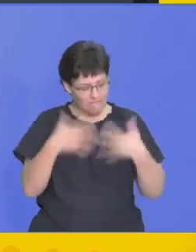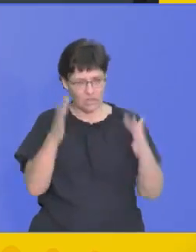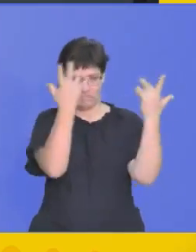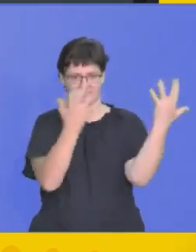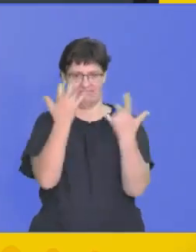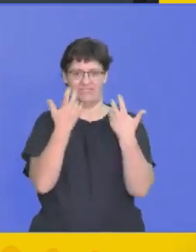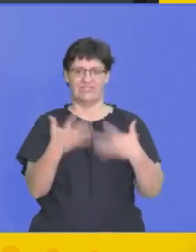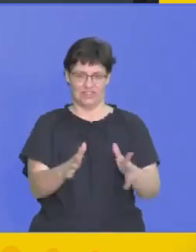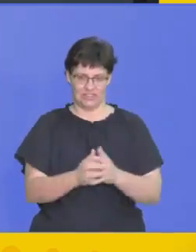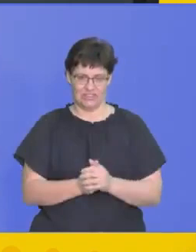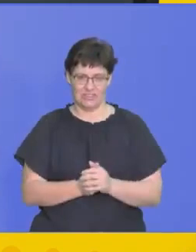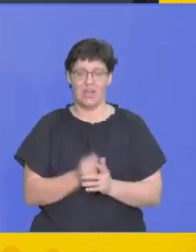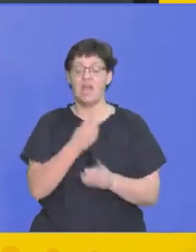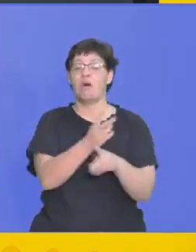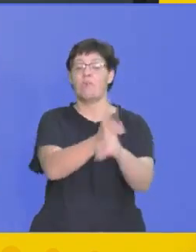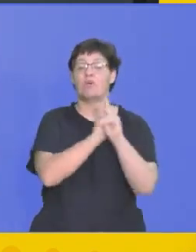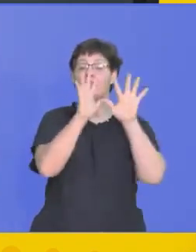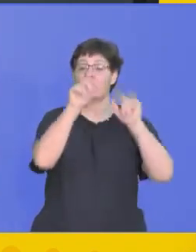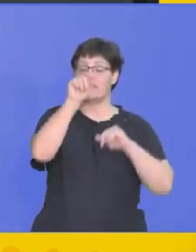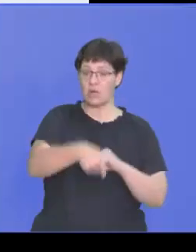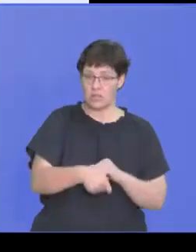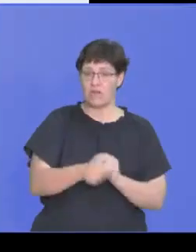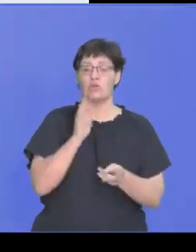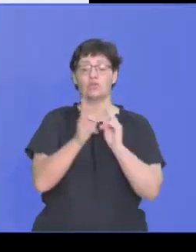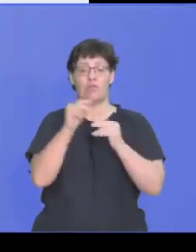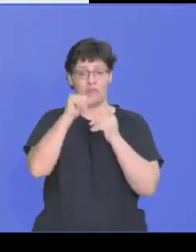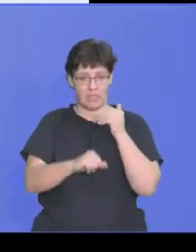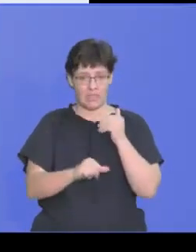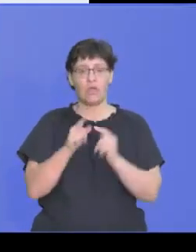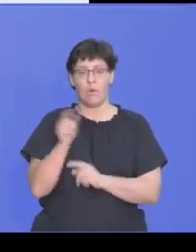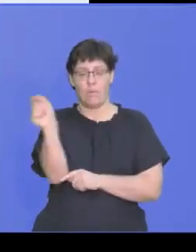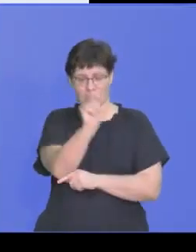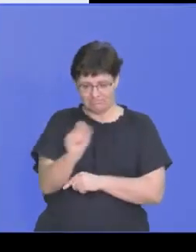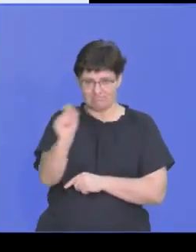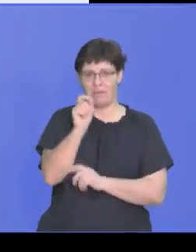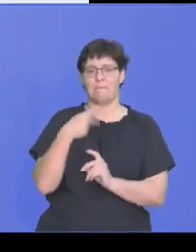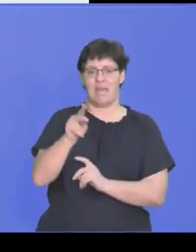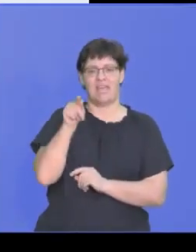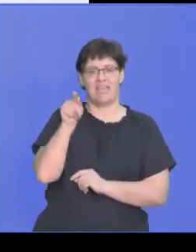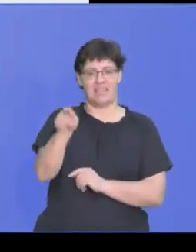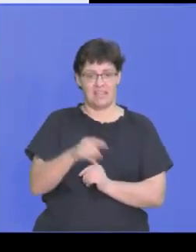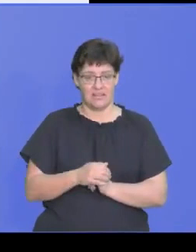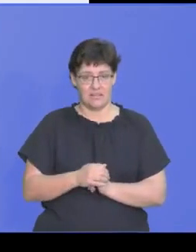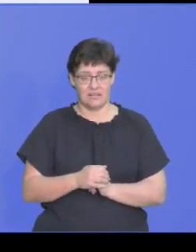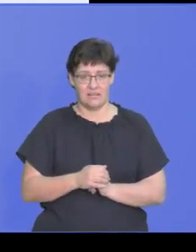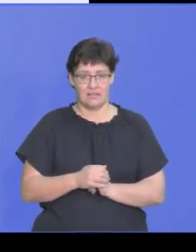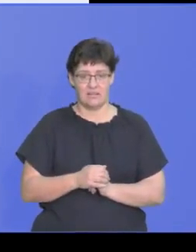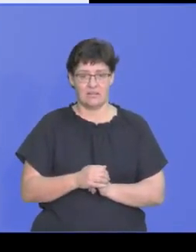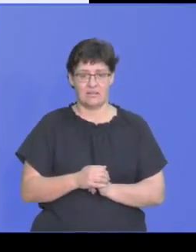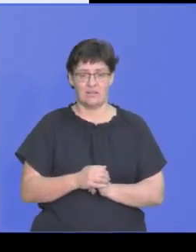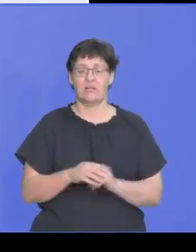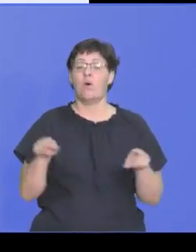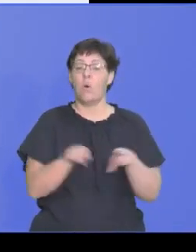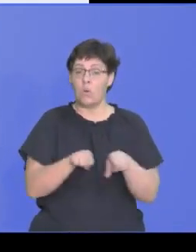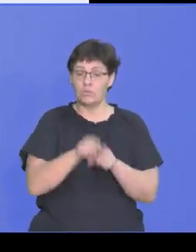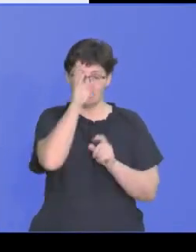calculated for you. So if you're borrowing 10,000 Rand for 12 months, you're going to be paying that amount. Then also